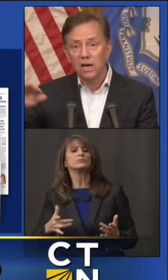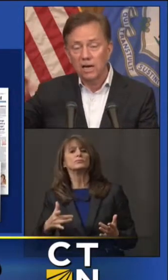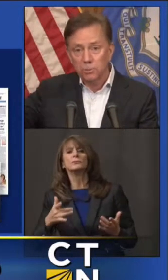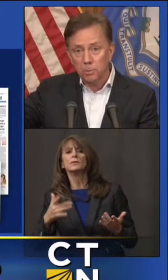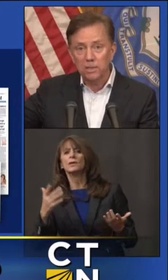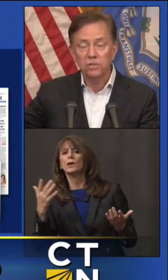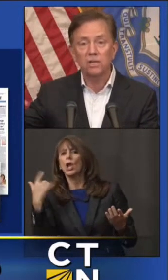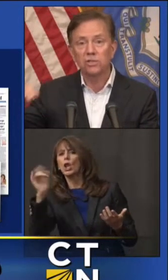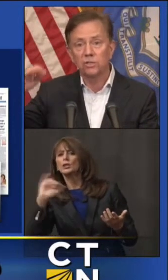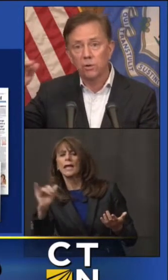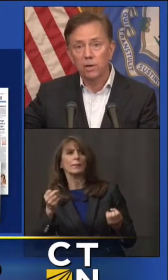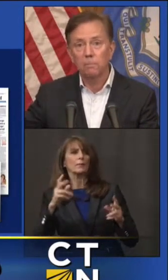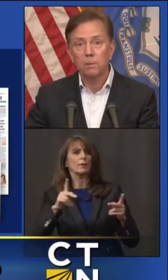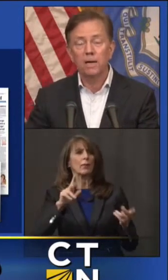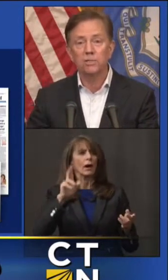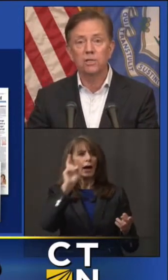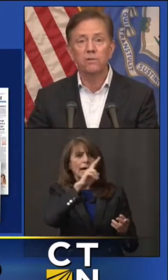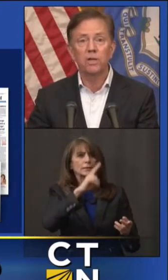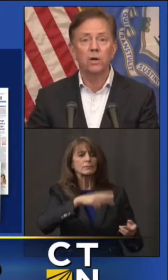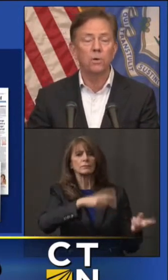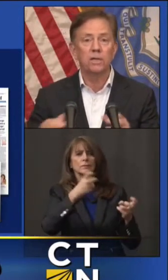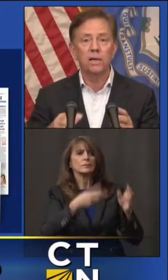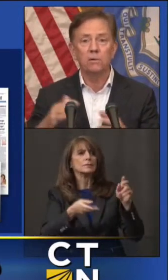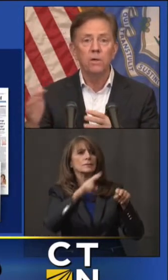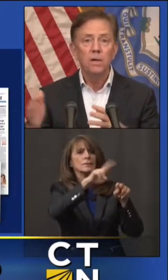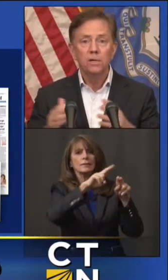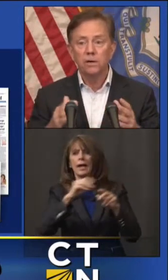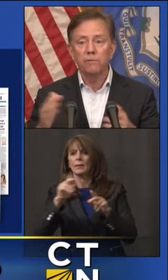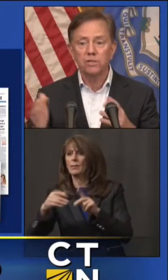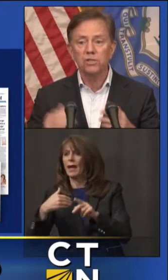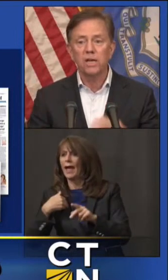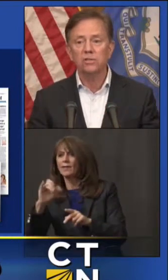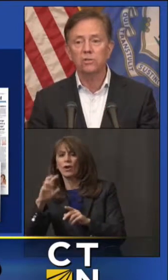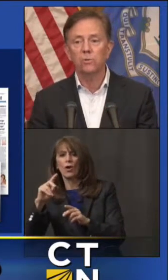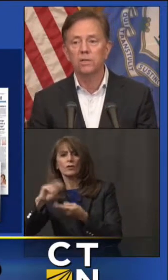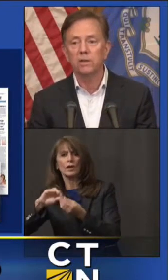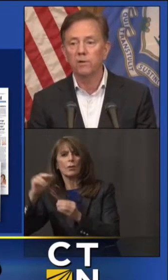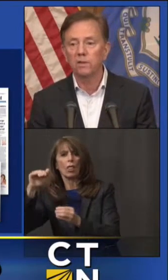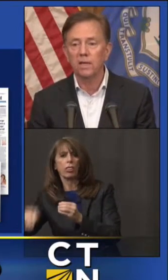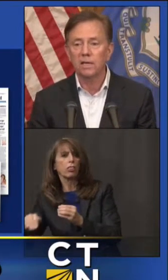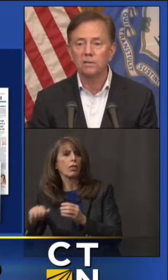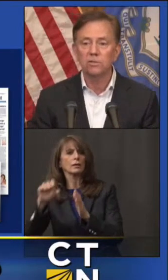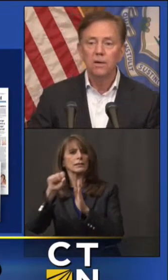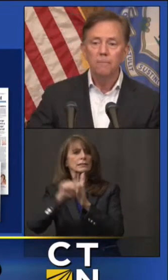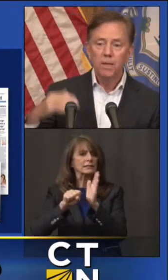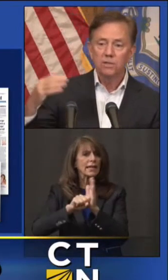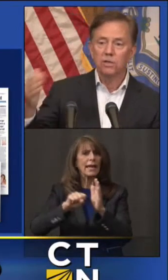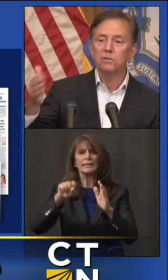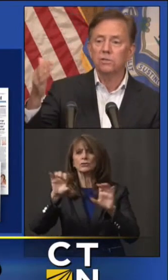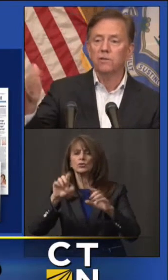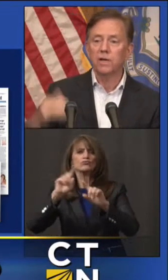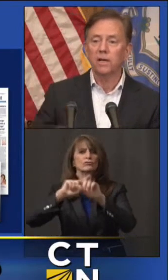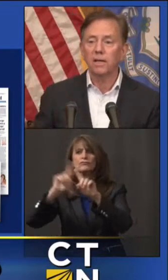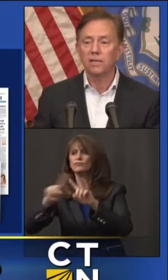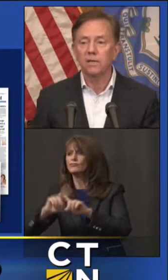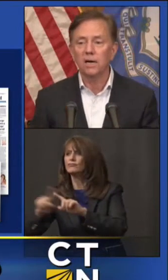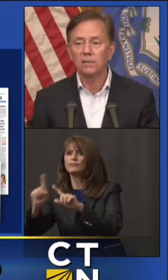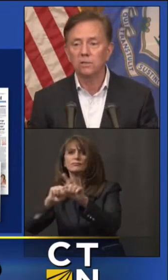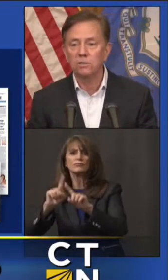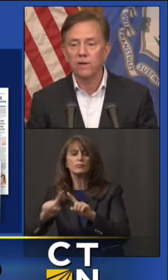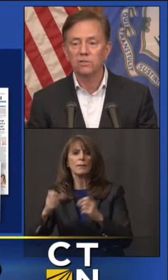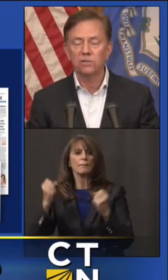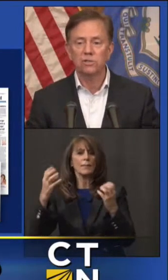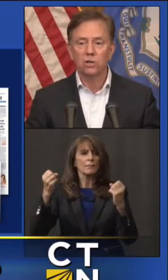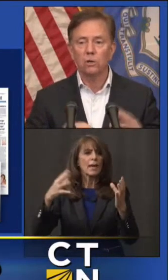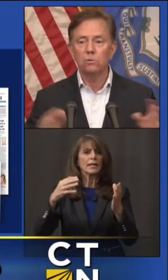see hospitalizations going up, positivity going down, different states doing different things. Dozens of Connecticut doctors